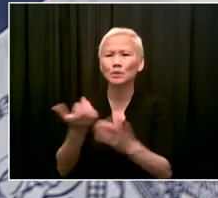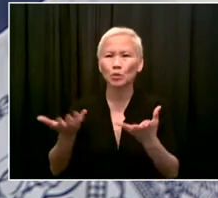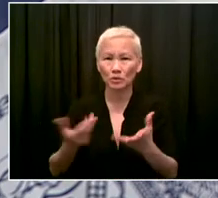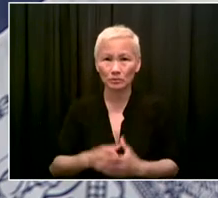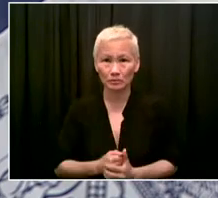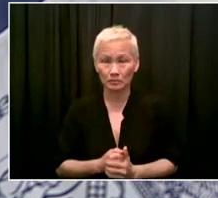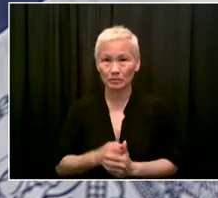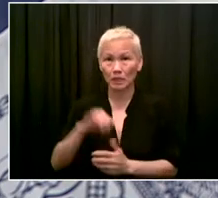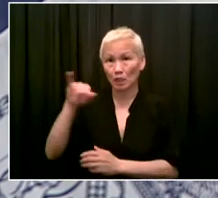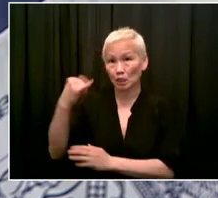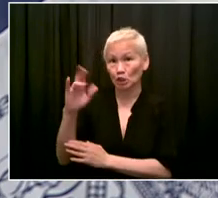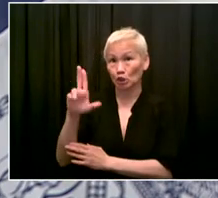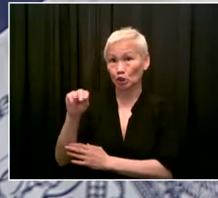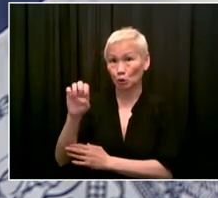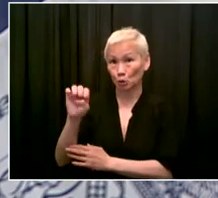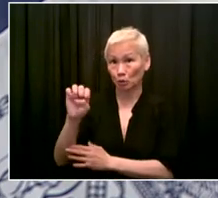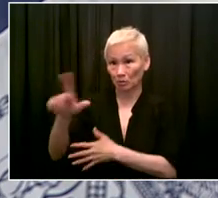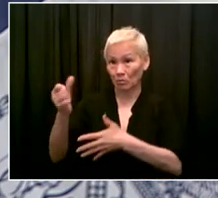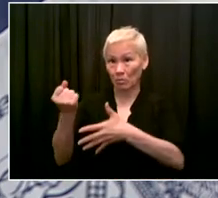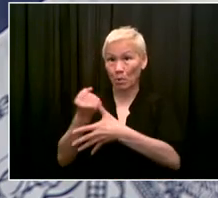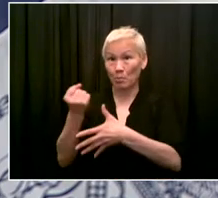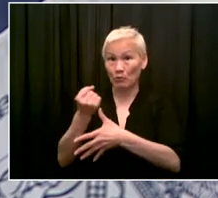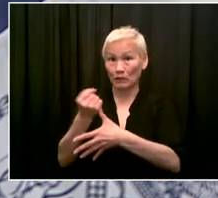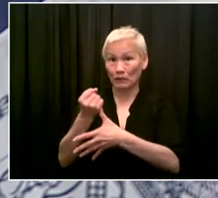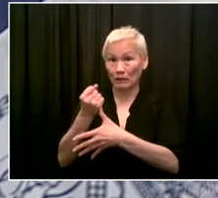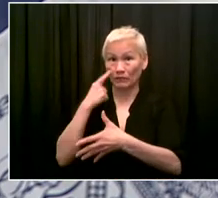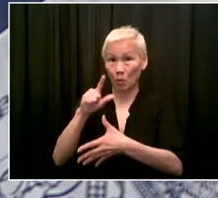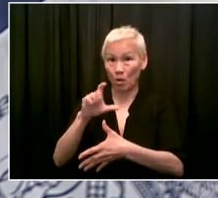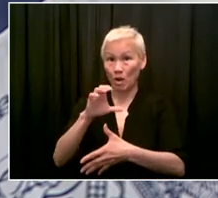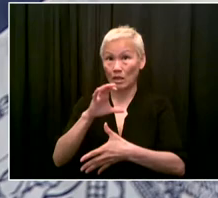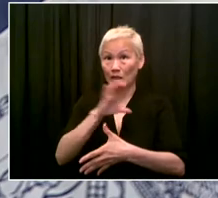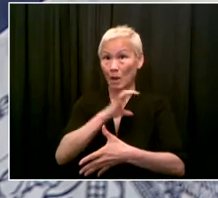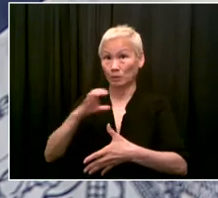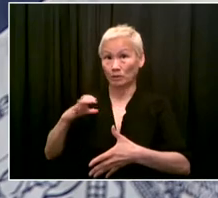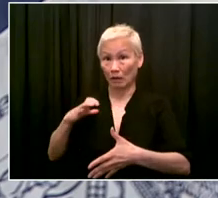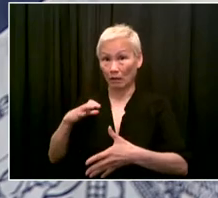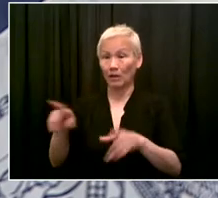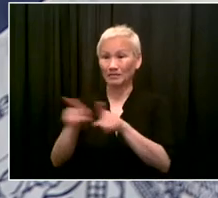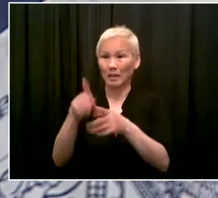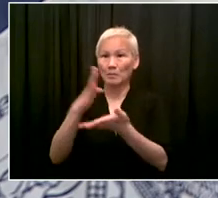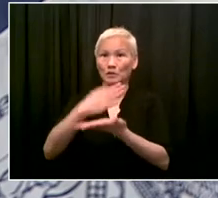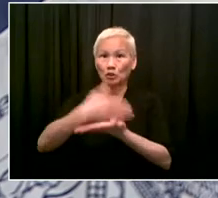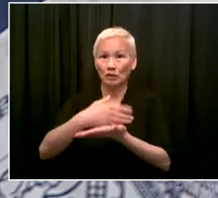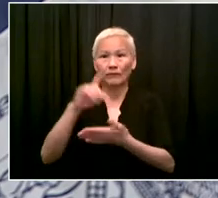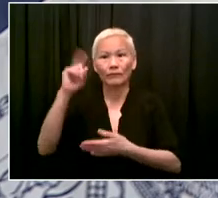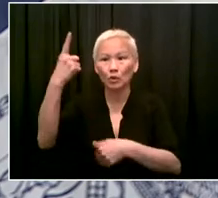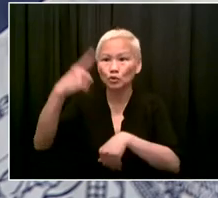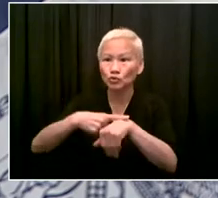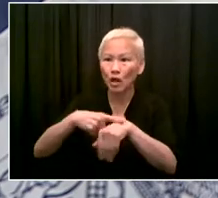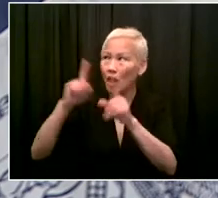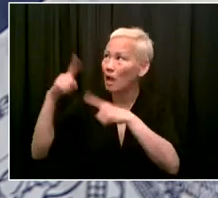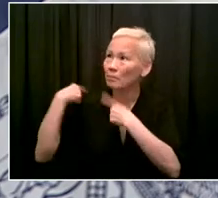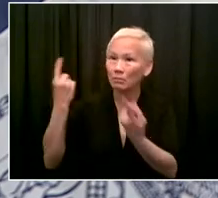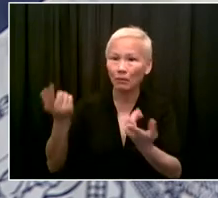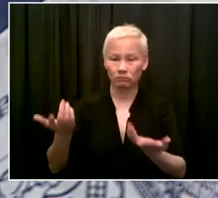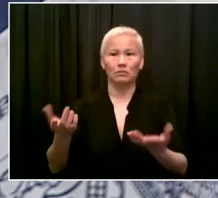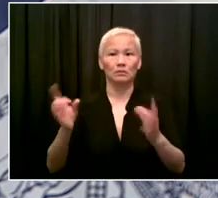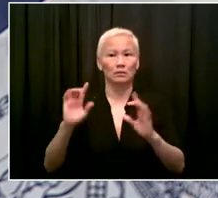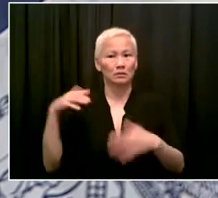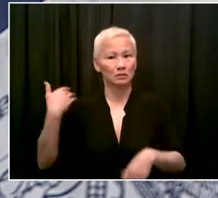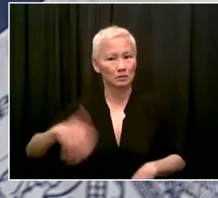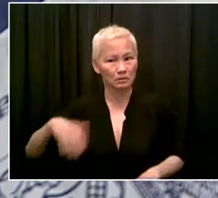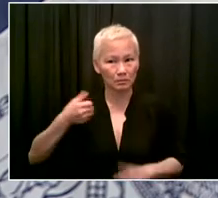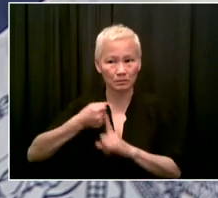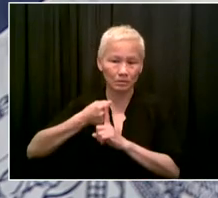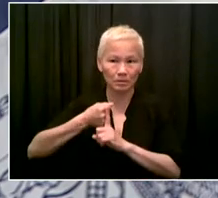budget without anyone having to worry about electoral dynamics right in front of their face. This is the first time we had to overlap the